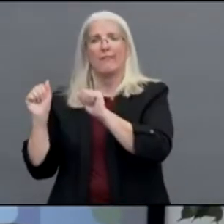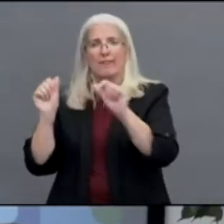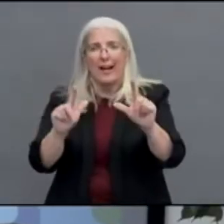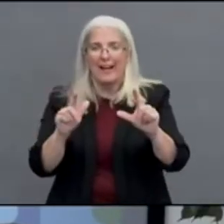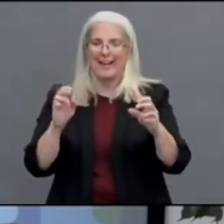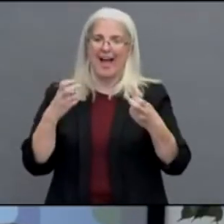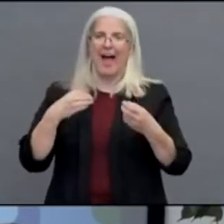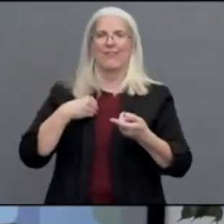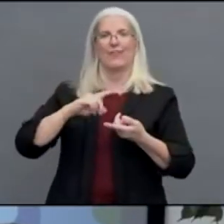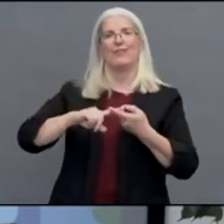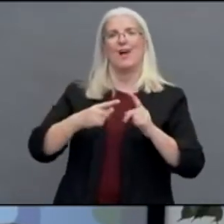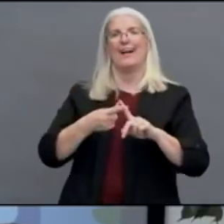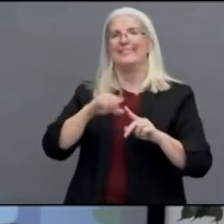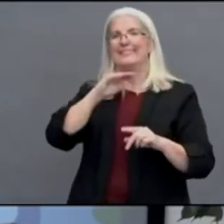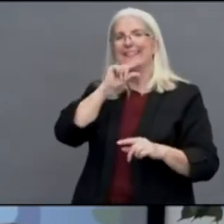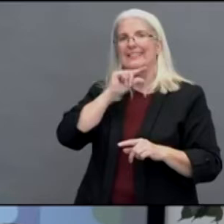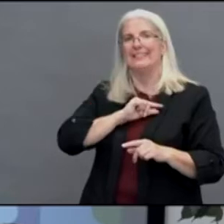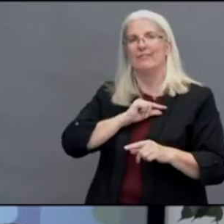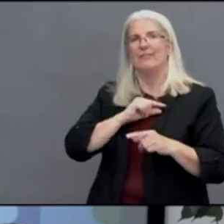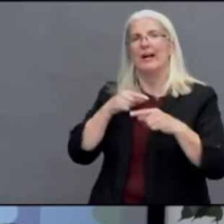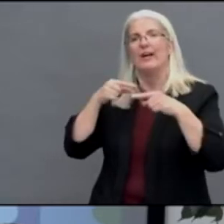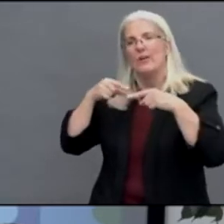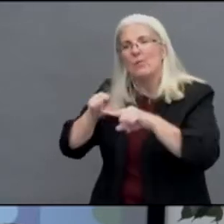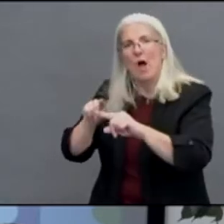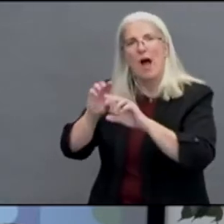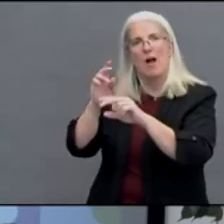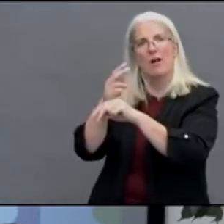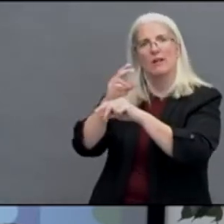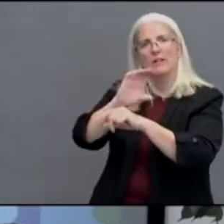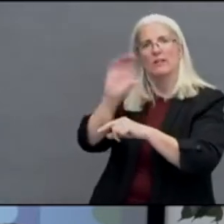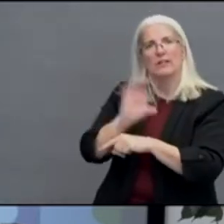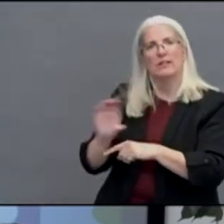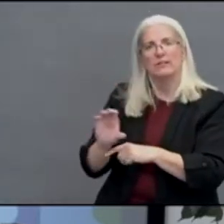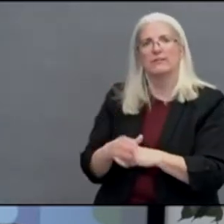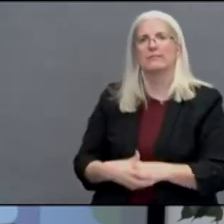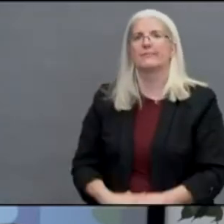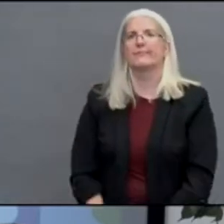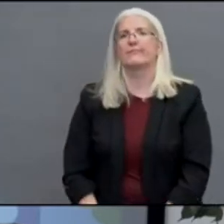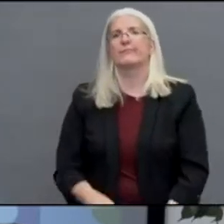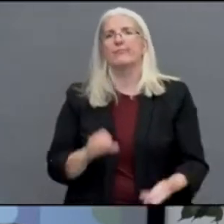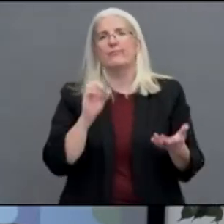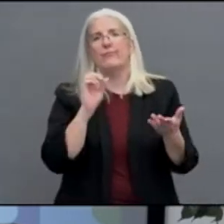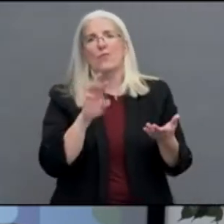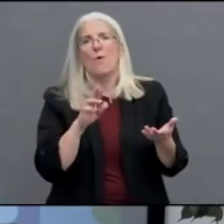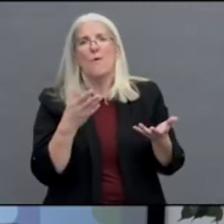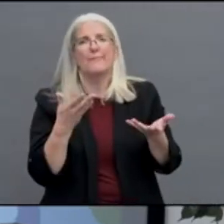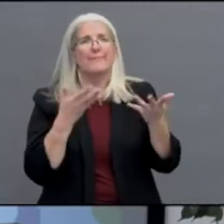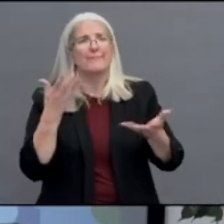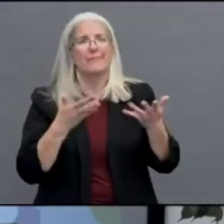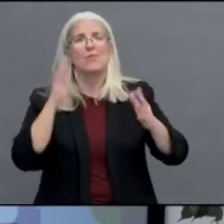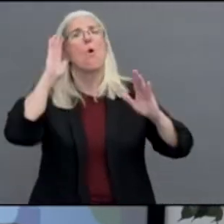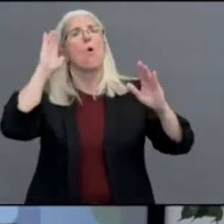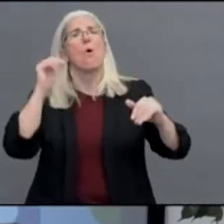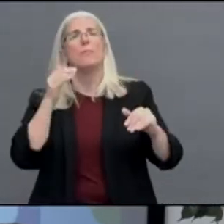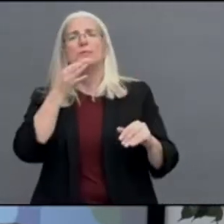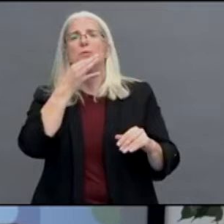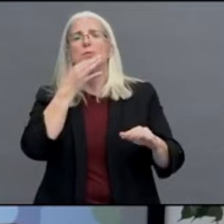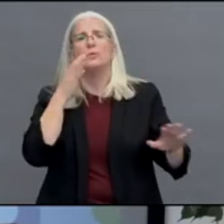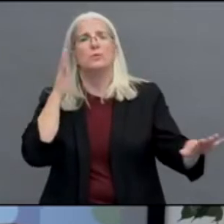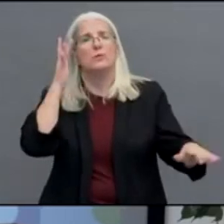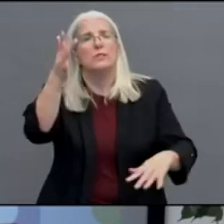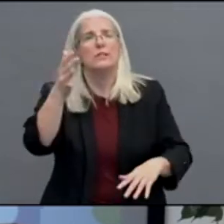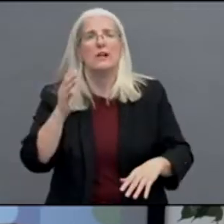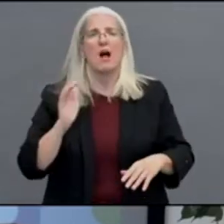that and be able to share our holidays, hopefully in the our future holidays with our loved ones in person.